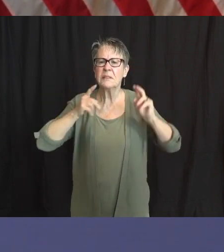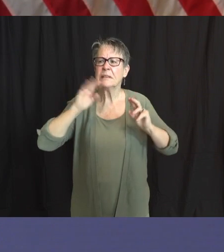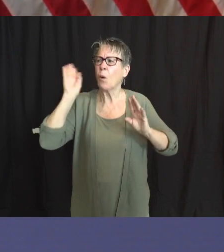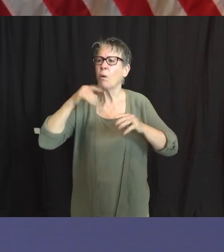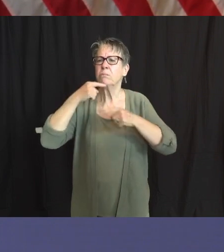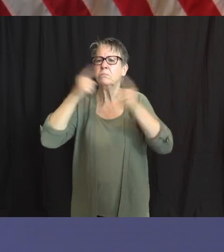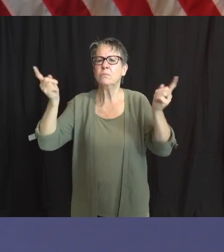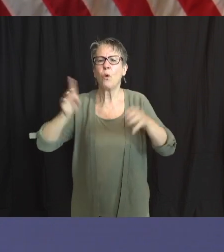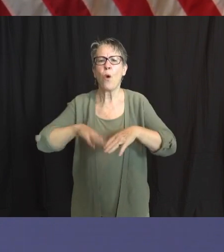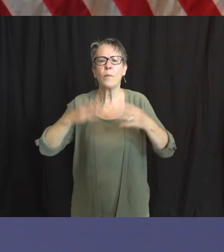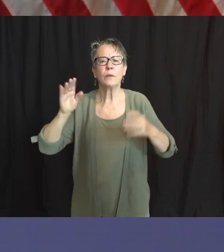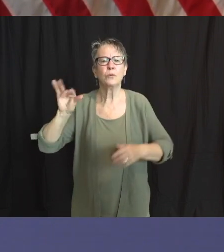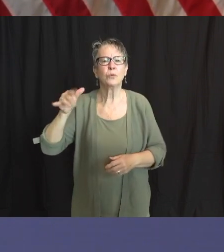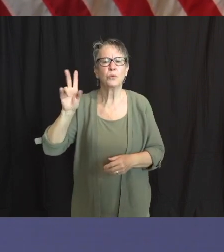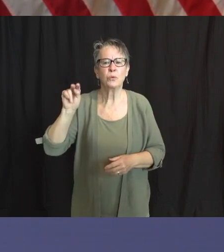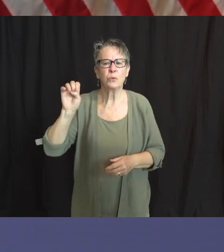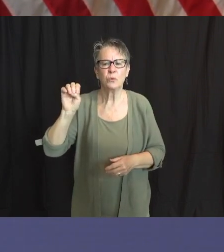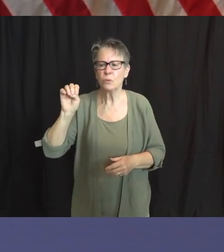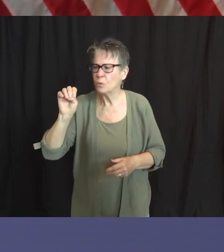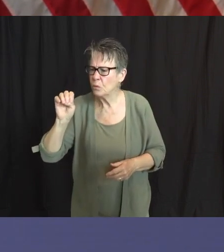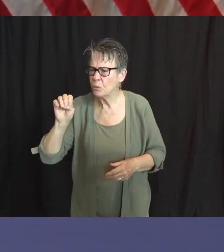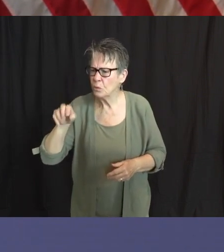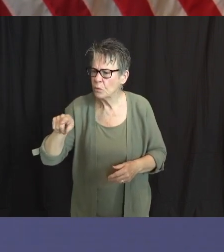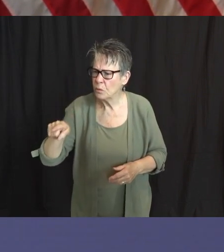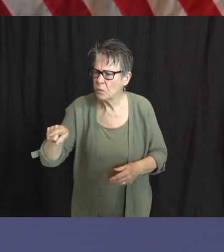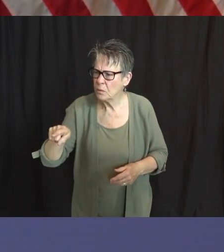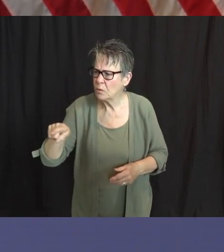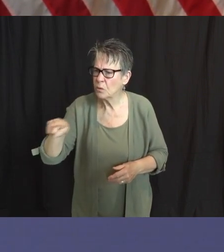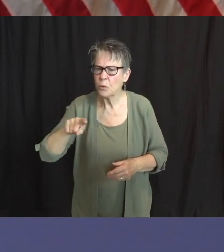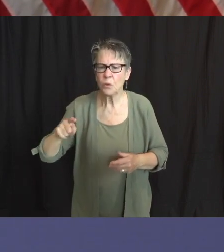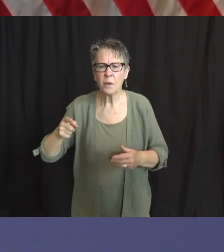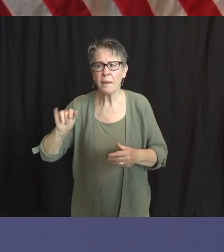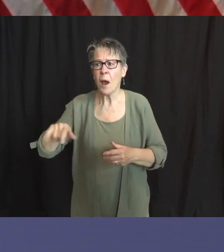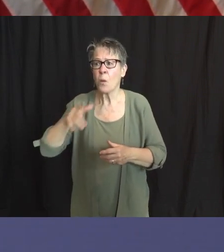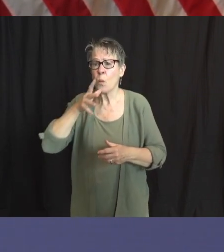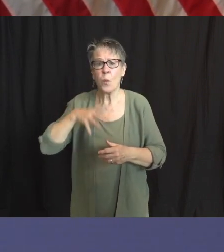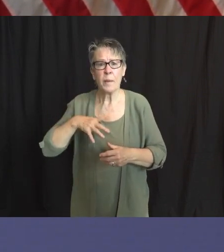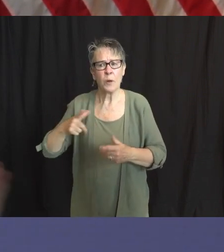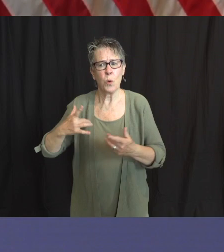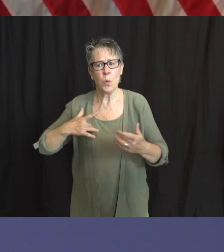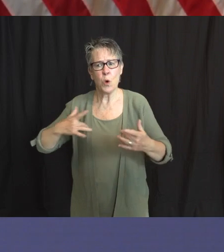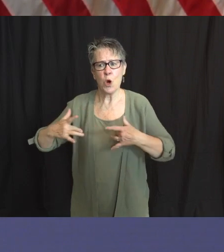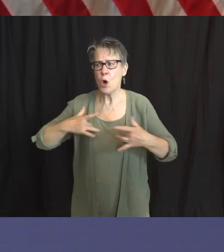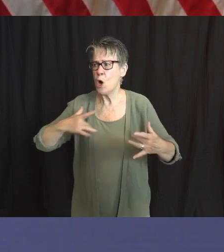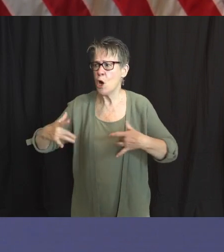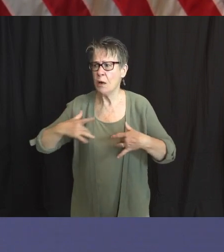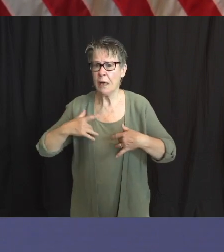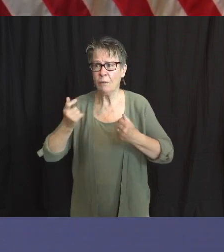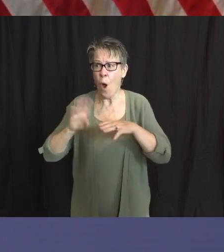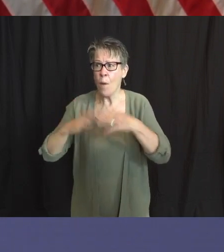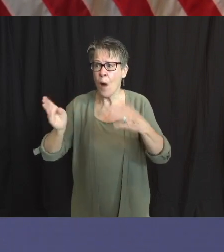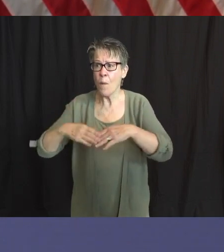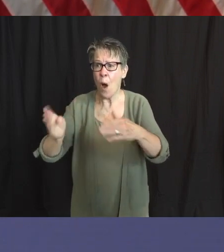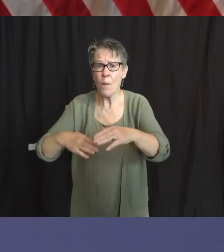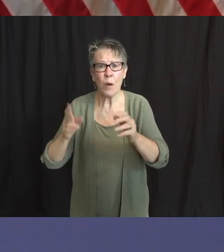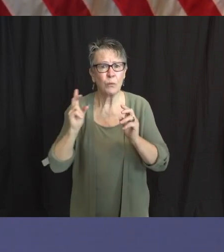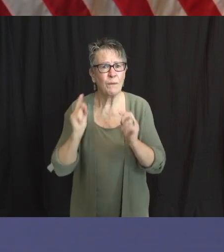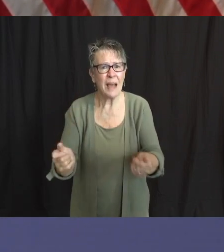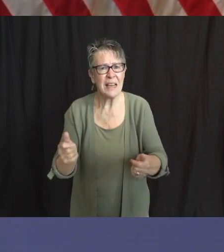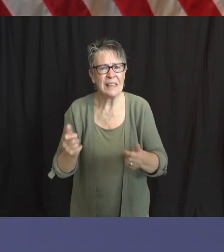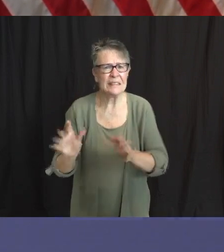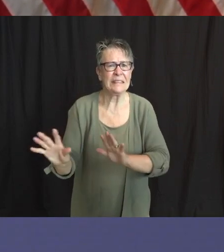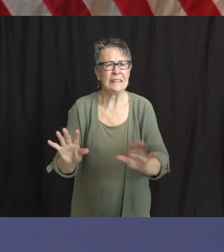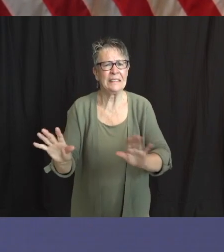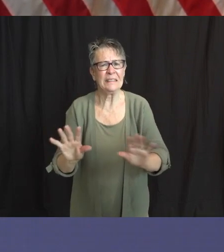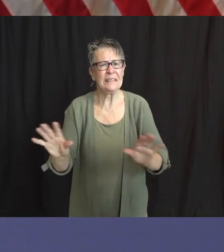control? Yeah, I'm not concerned it will spiral out of control, and we will take action. And I think if someone shows up, I don't know this, Matt, to be the case. If you show up at that